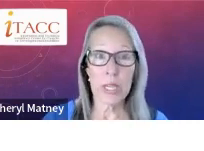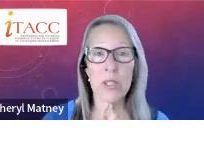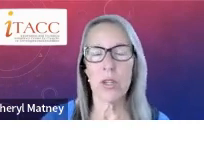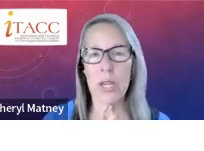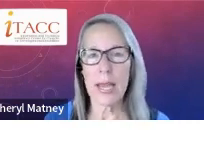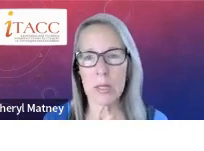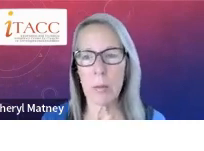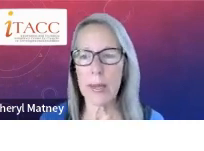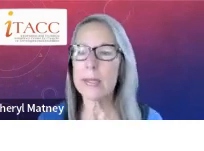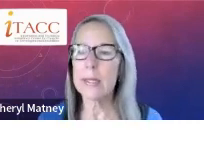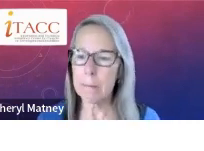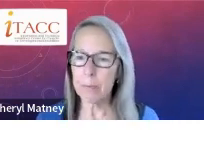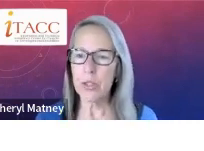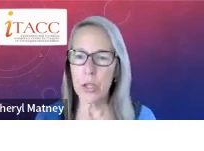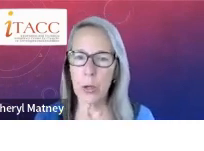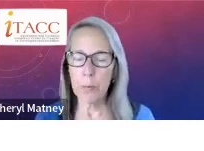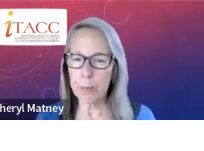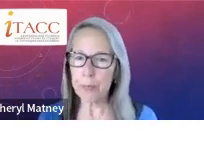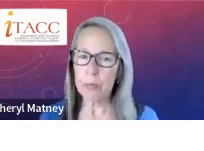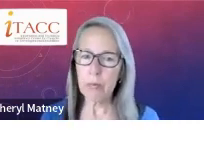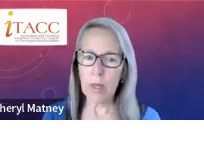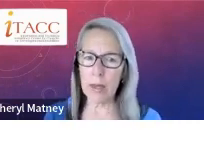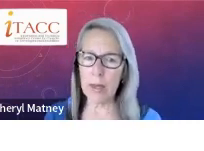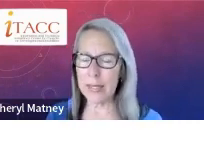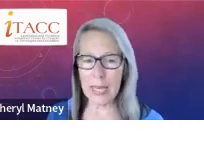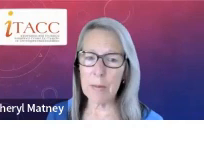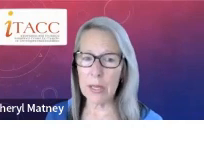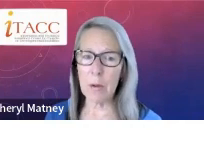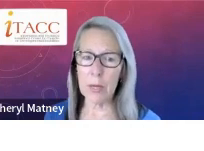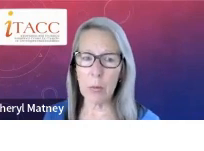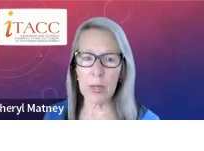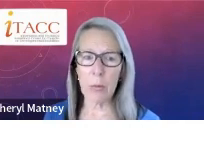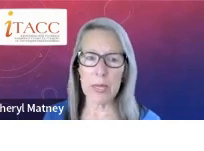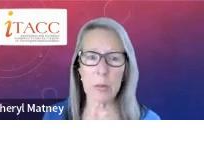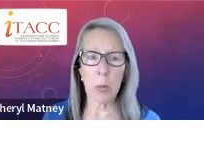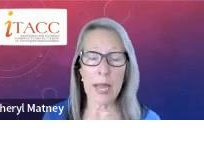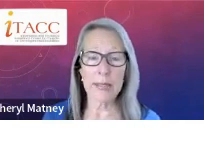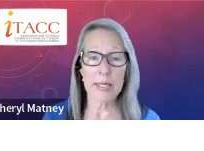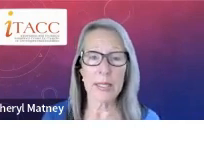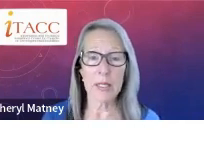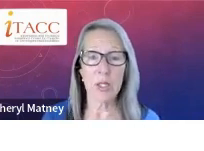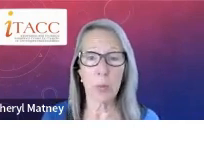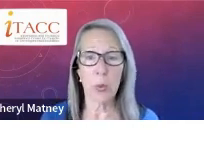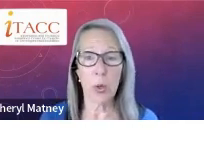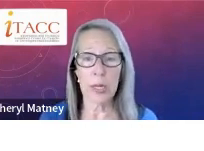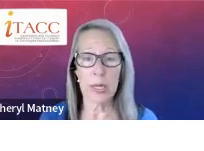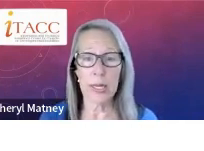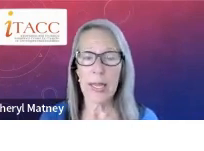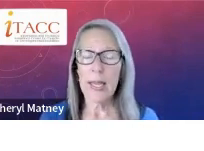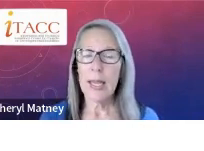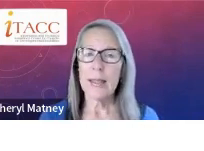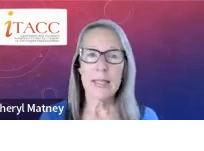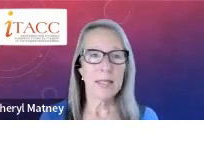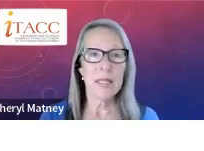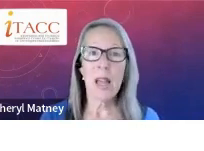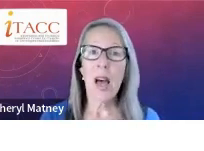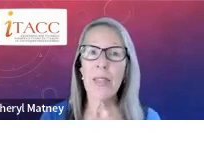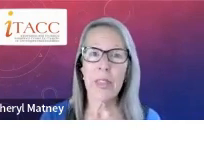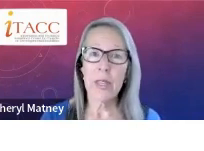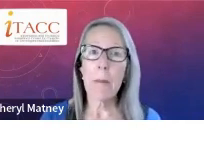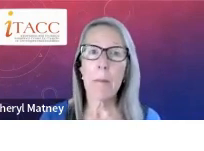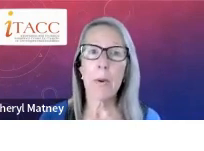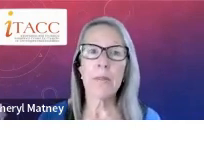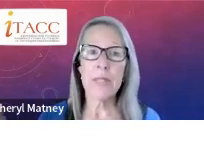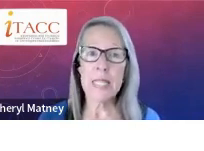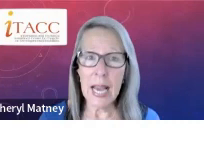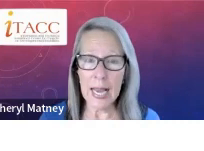the research aspect. So, and same theory with best practices supported. This is not